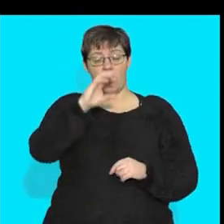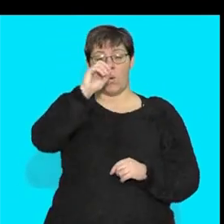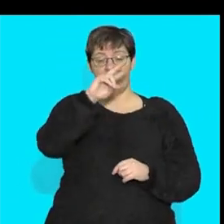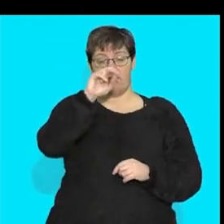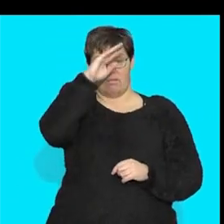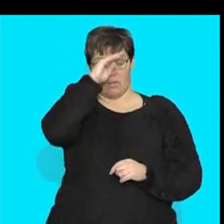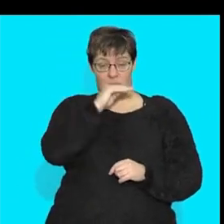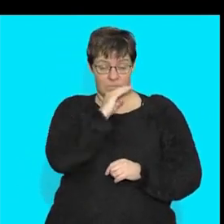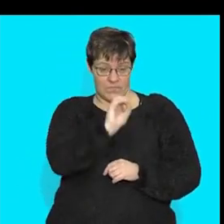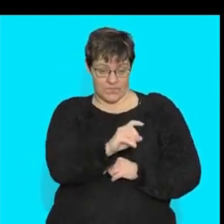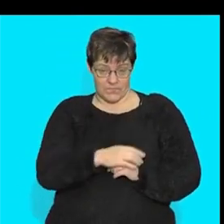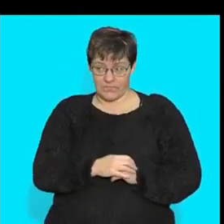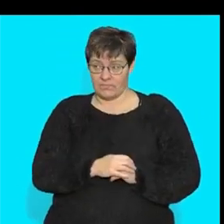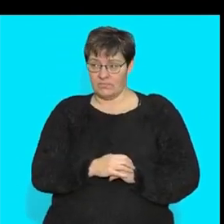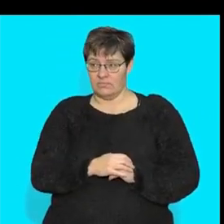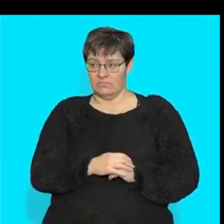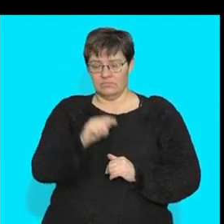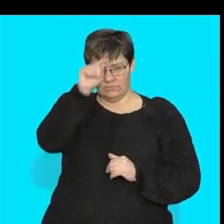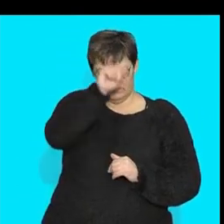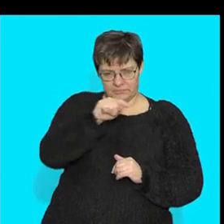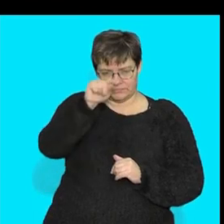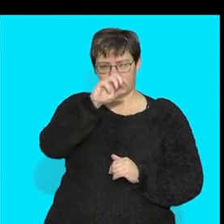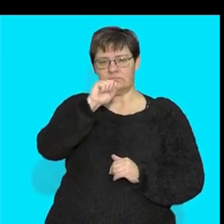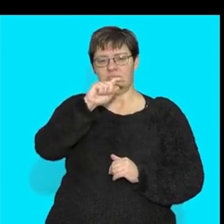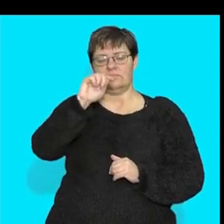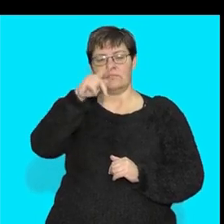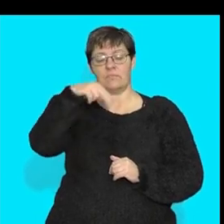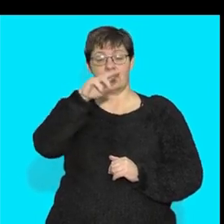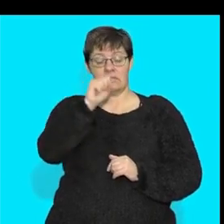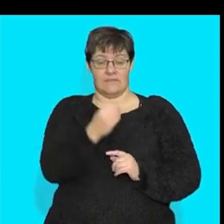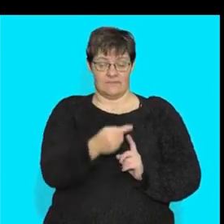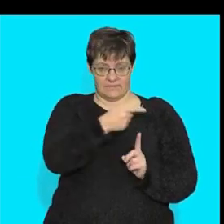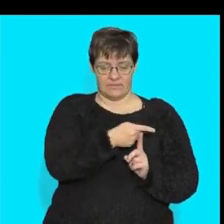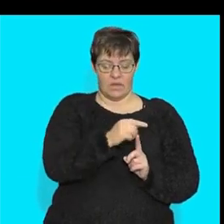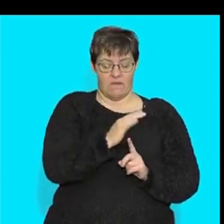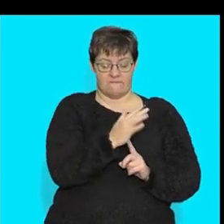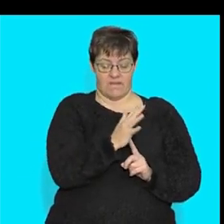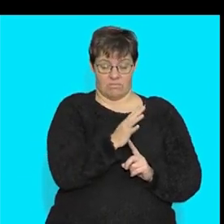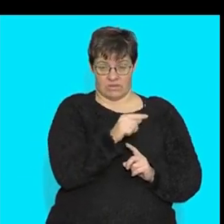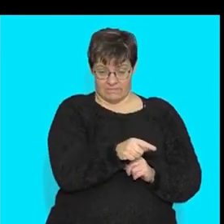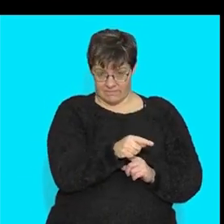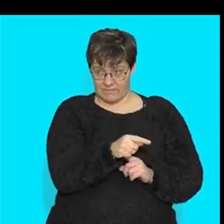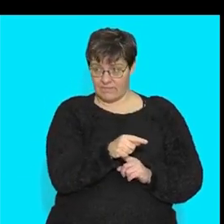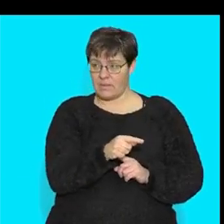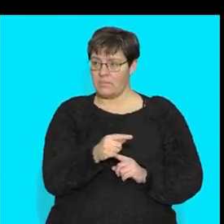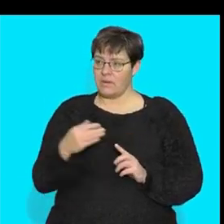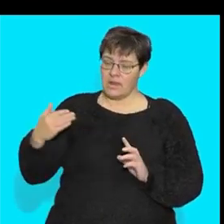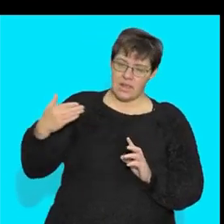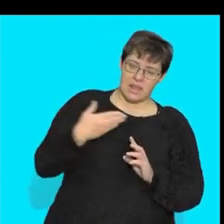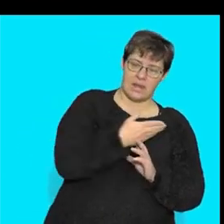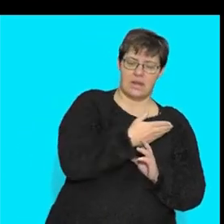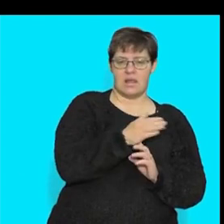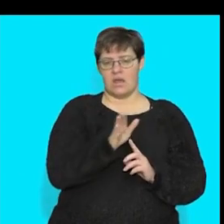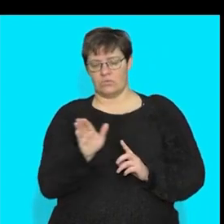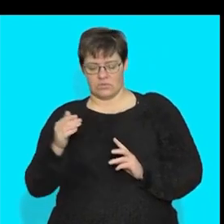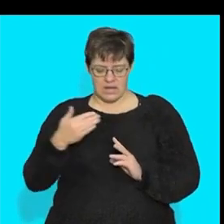is. Okay, and that's the stapes there. Now this is vibrating. Vibrating meaning going in and